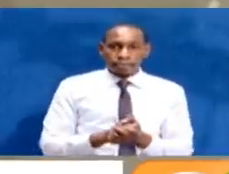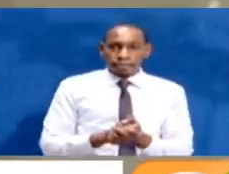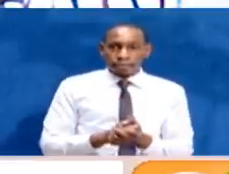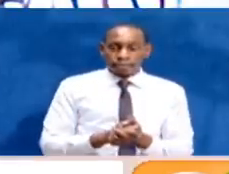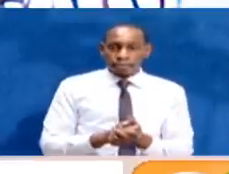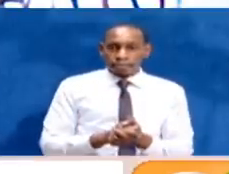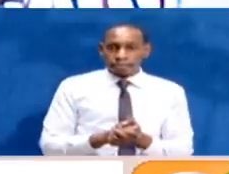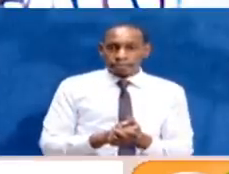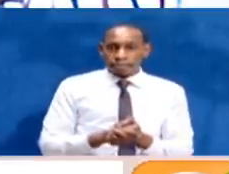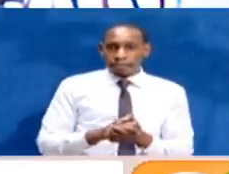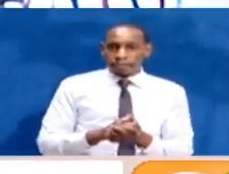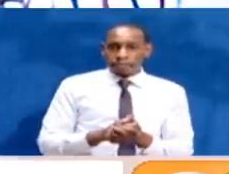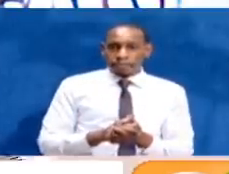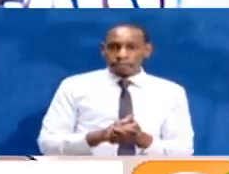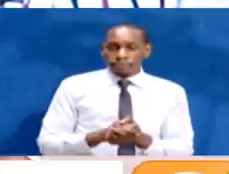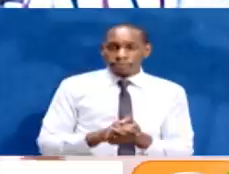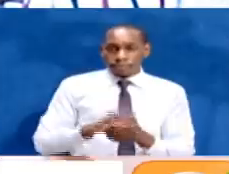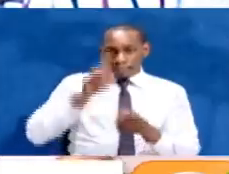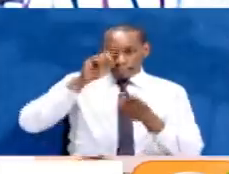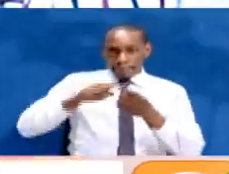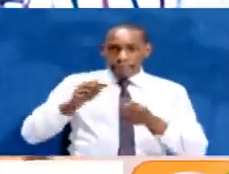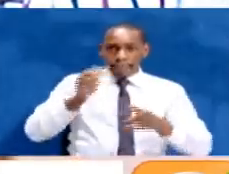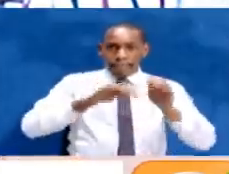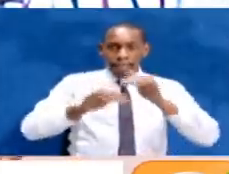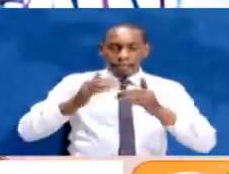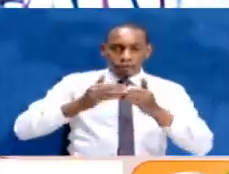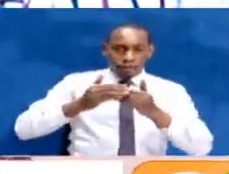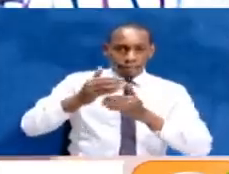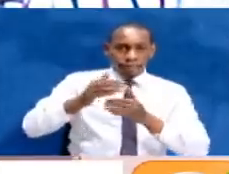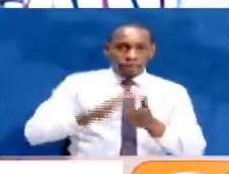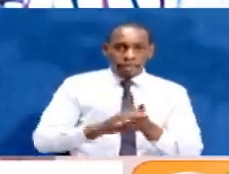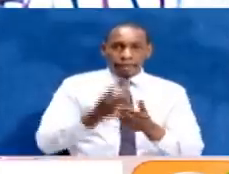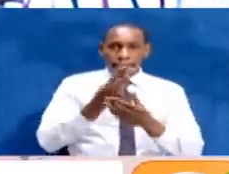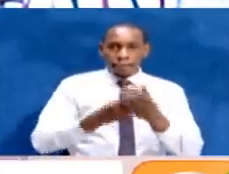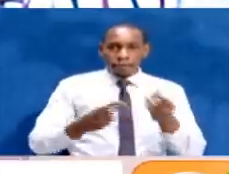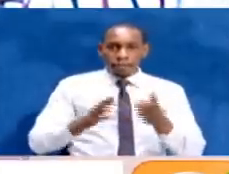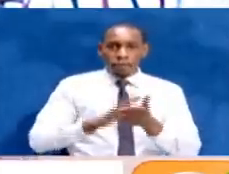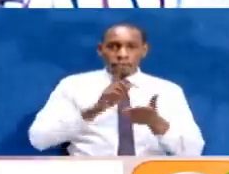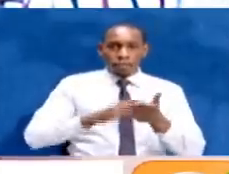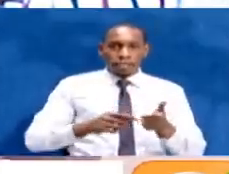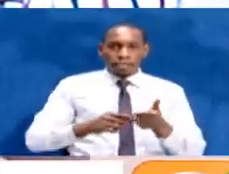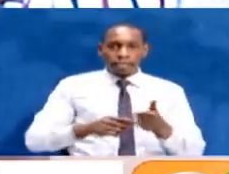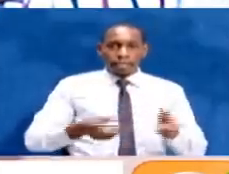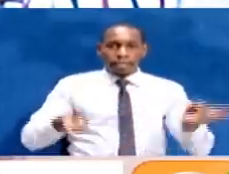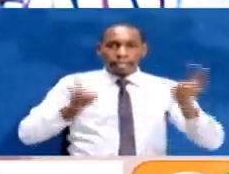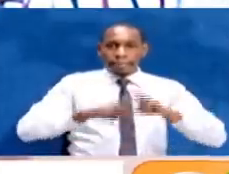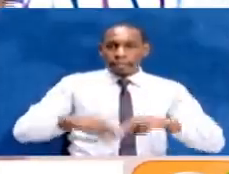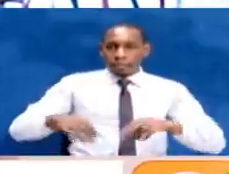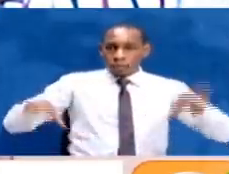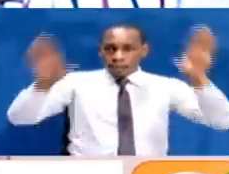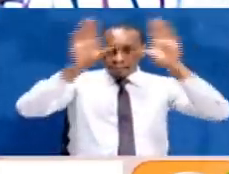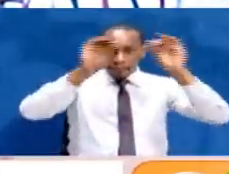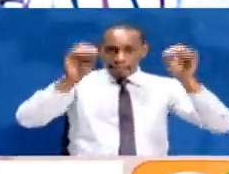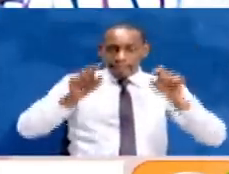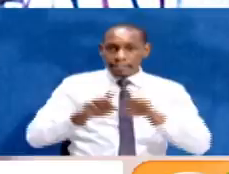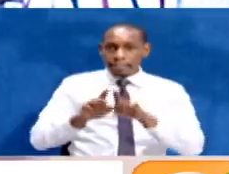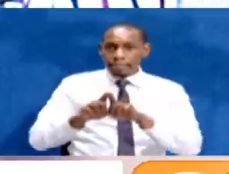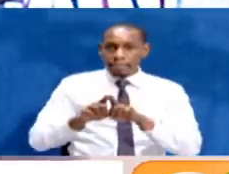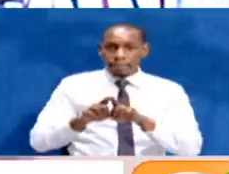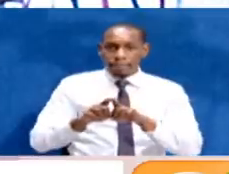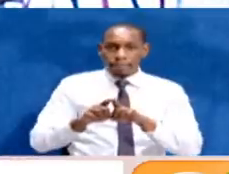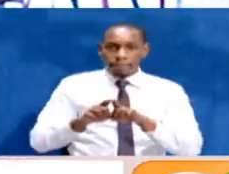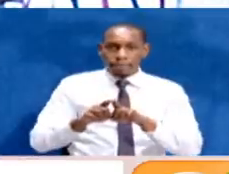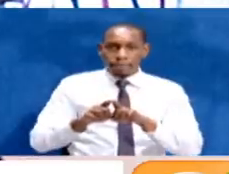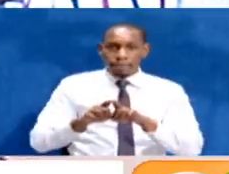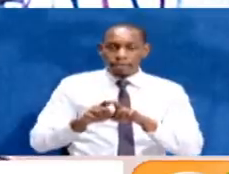to an election that is coming up, both within the context of what's happening around the president and this constellation of